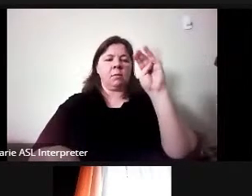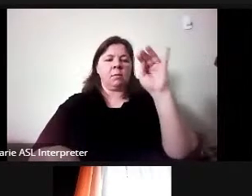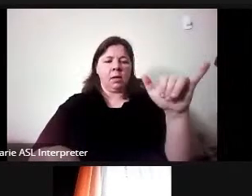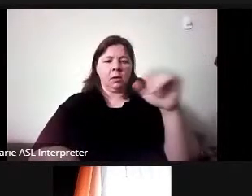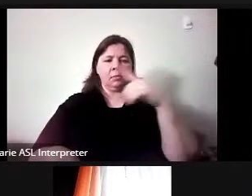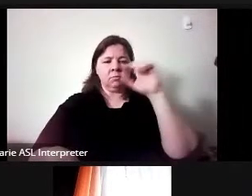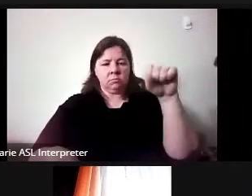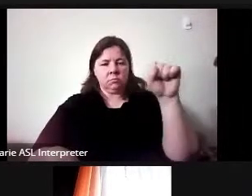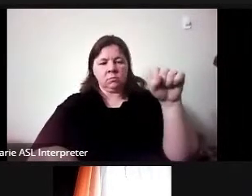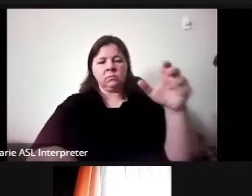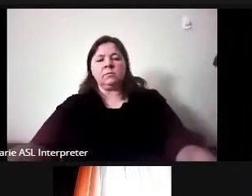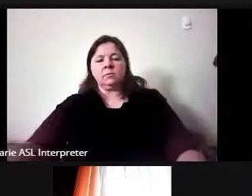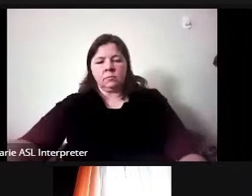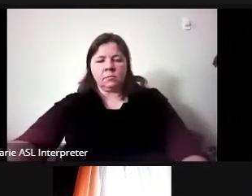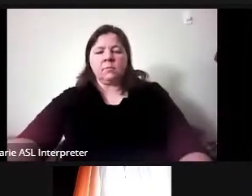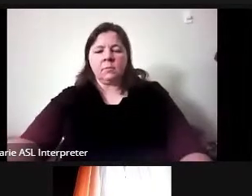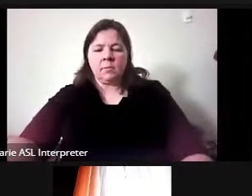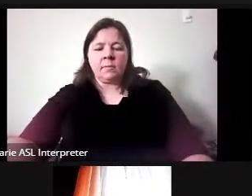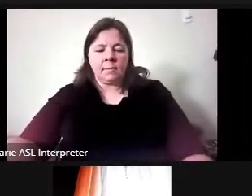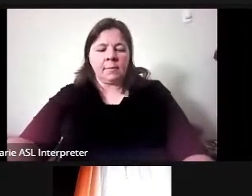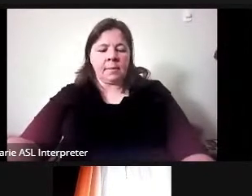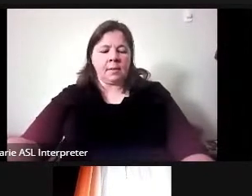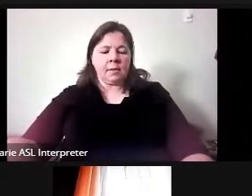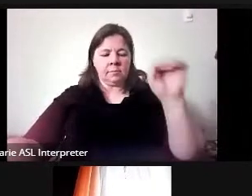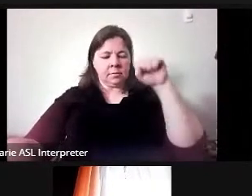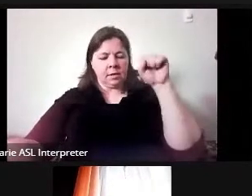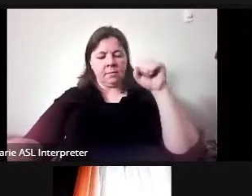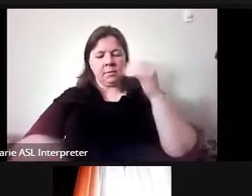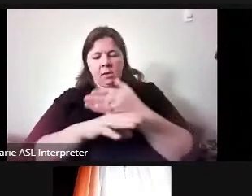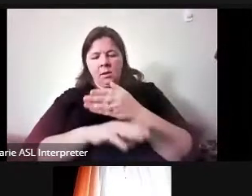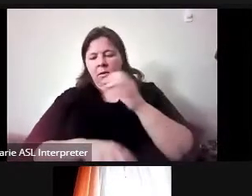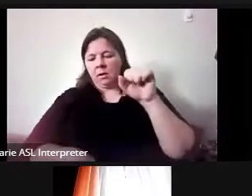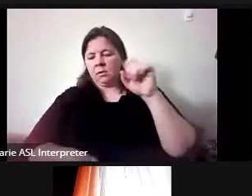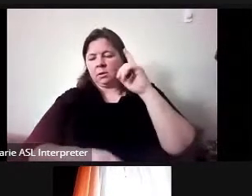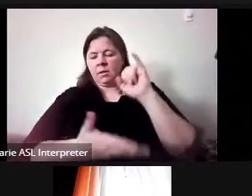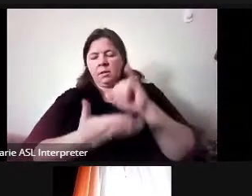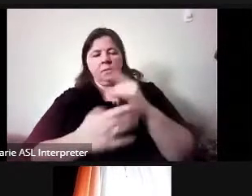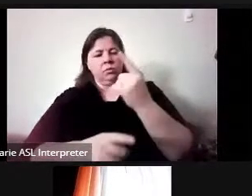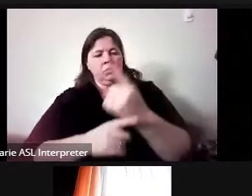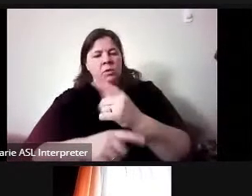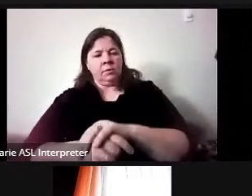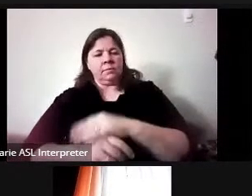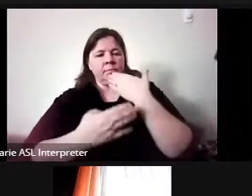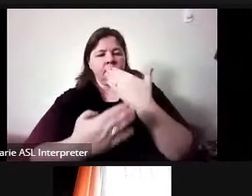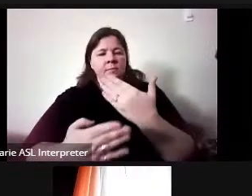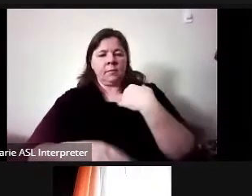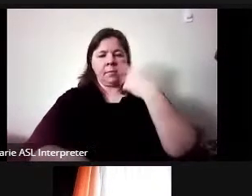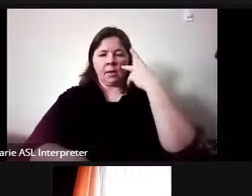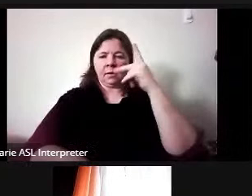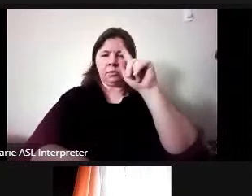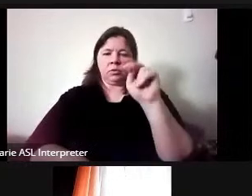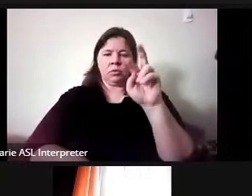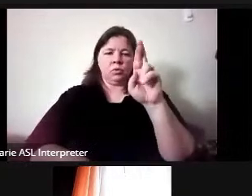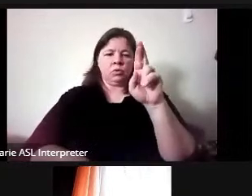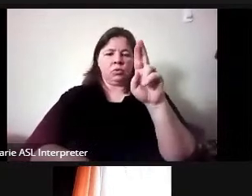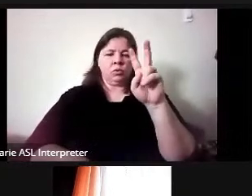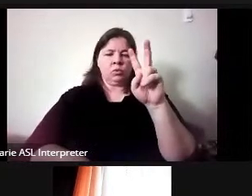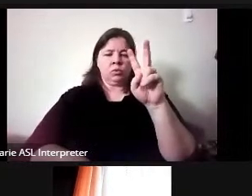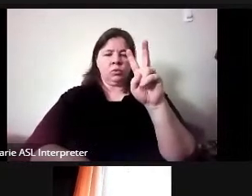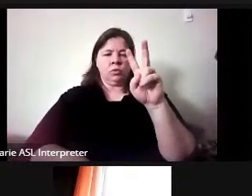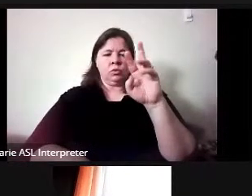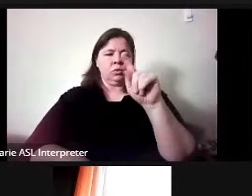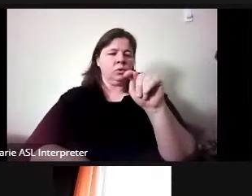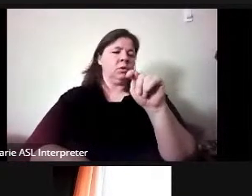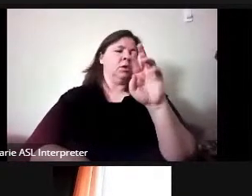Yeah, absolutely. Yes. Thank you. Absolutely right. Yeah. Thank you. I see Trevor Peters. Would you like to ask